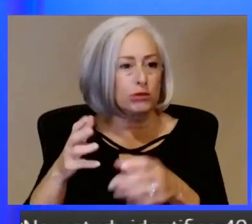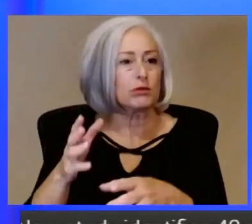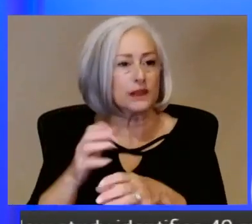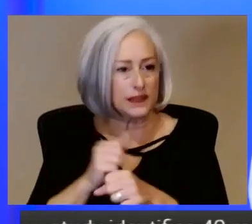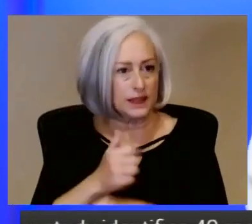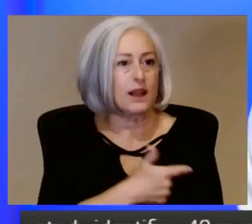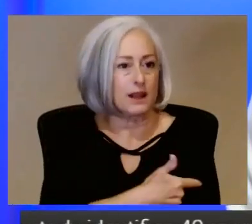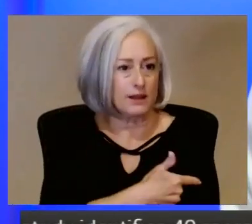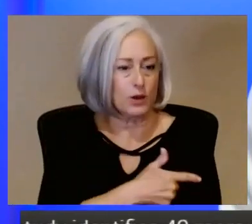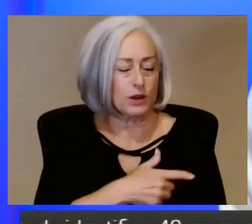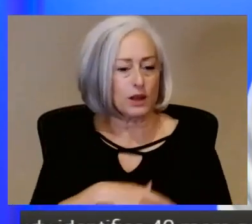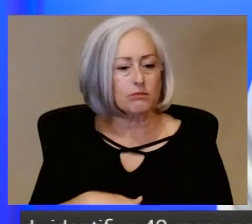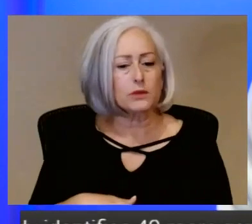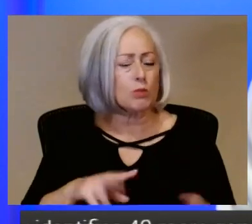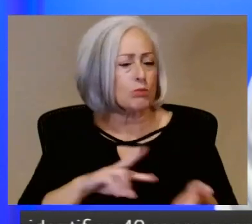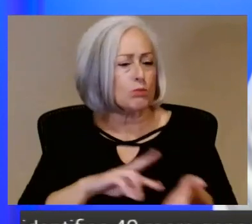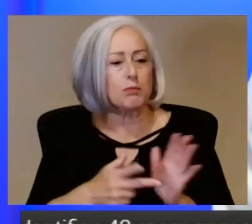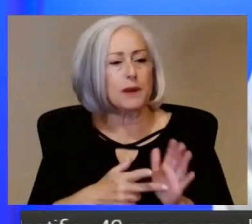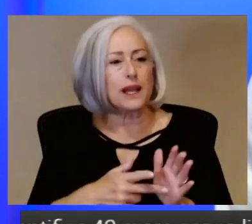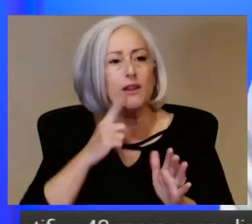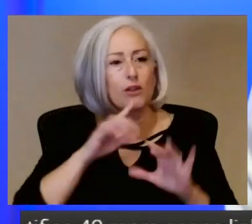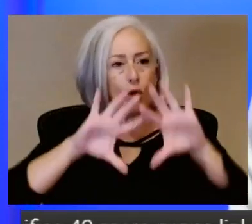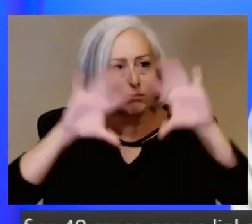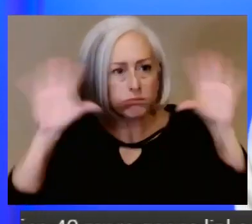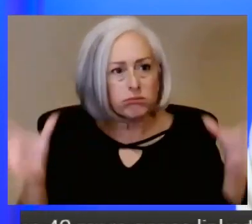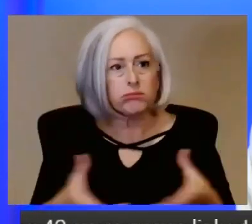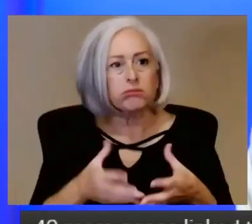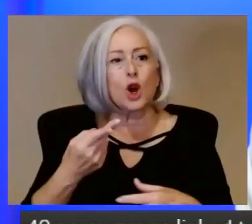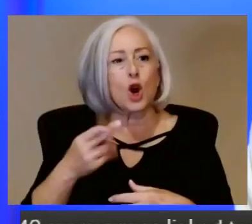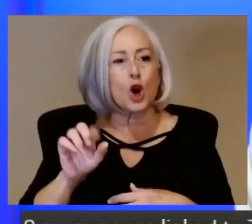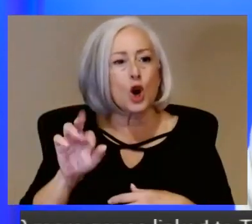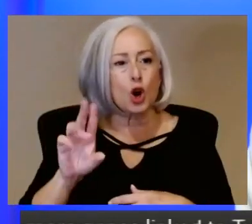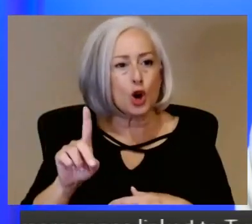herd immunity? We aren't really looking so much at